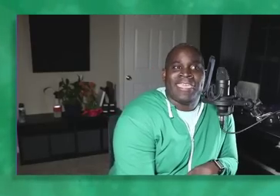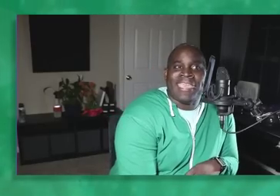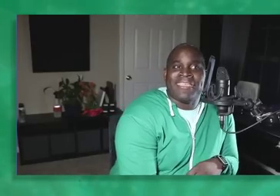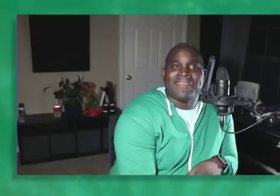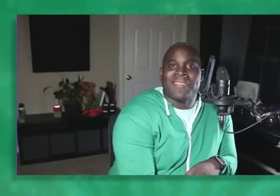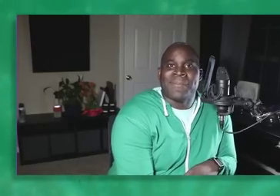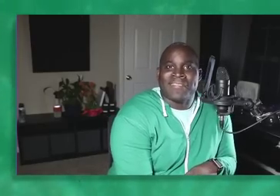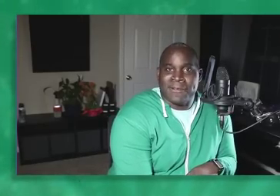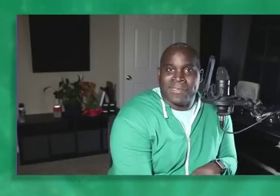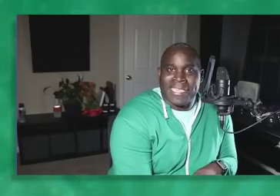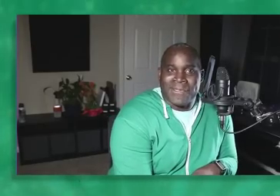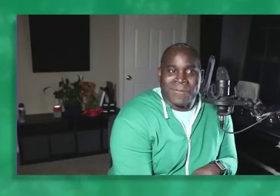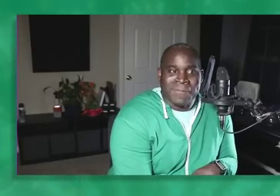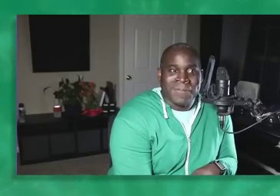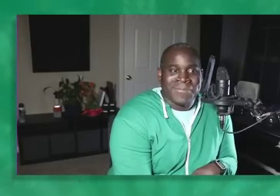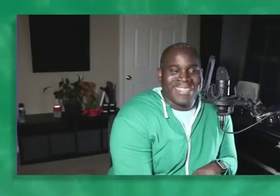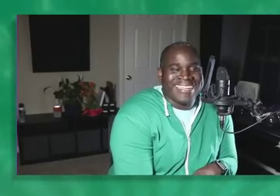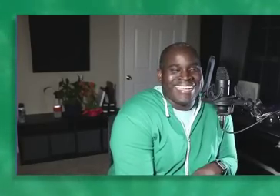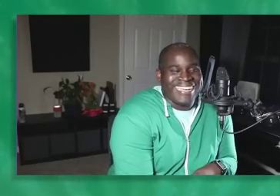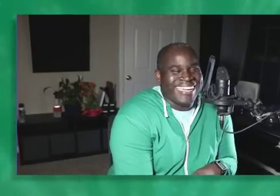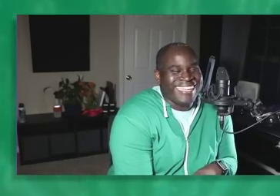Again, in ASL, that means I don't like you.